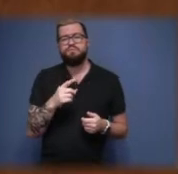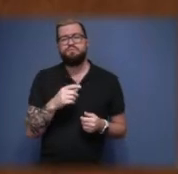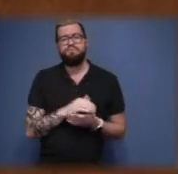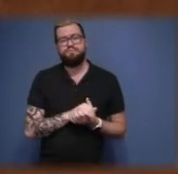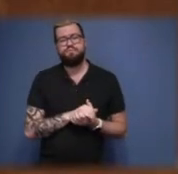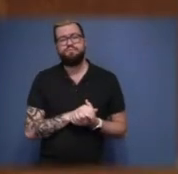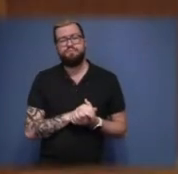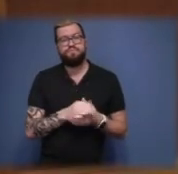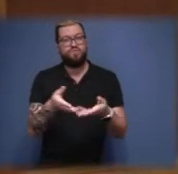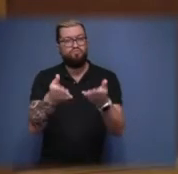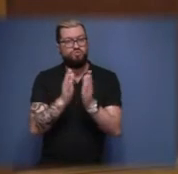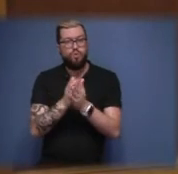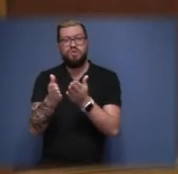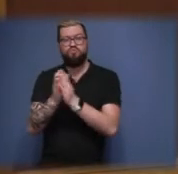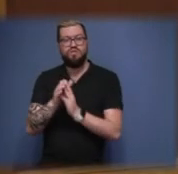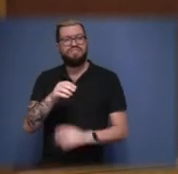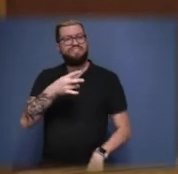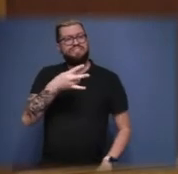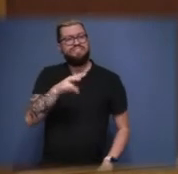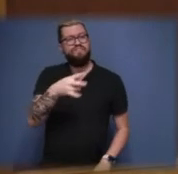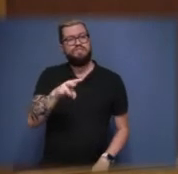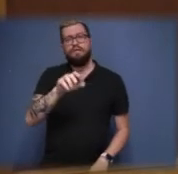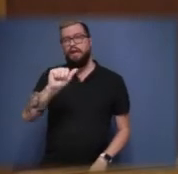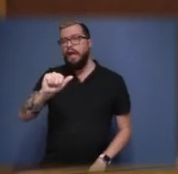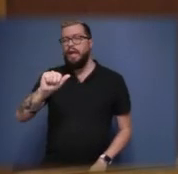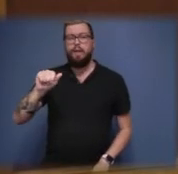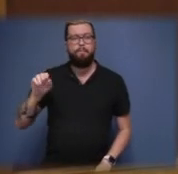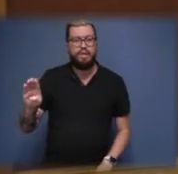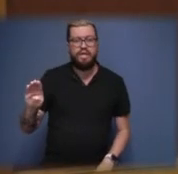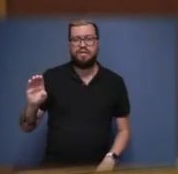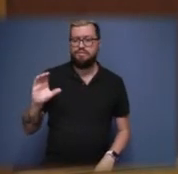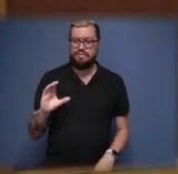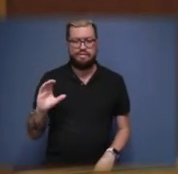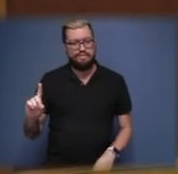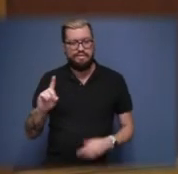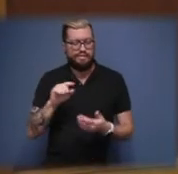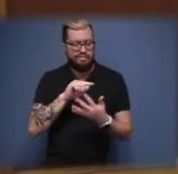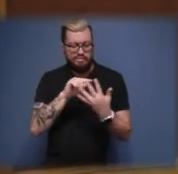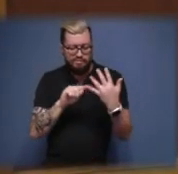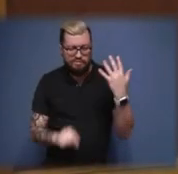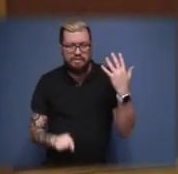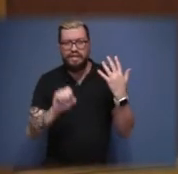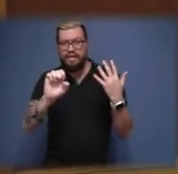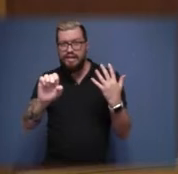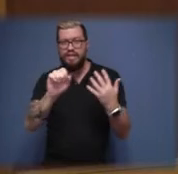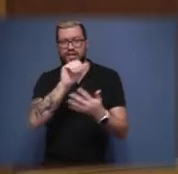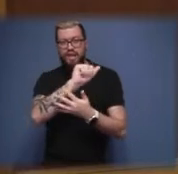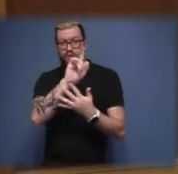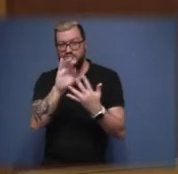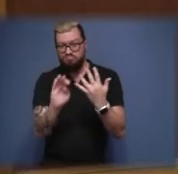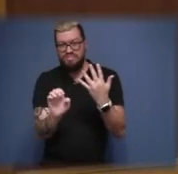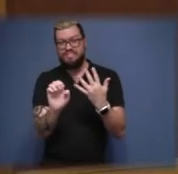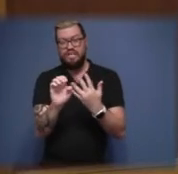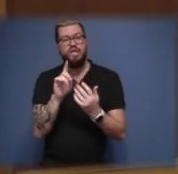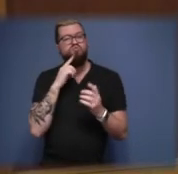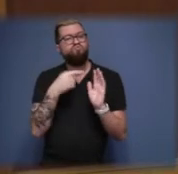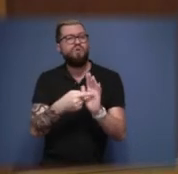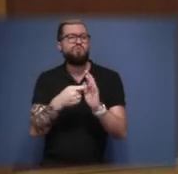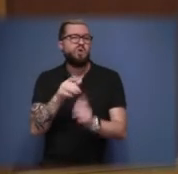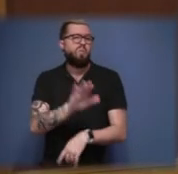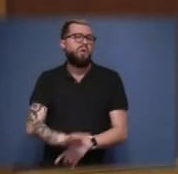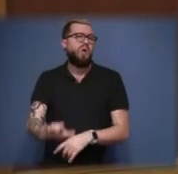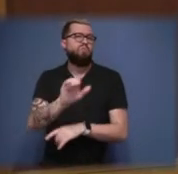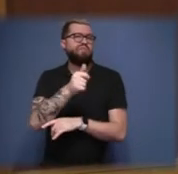these requests 17 A, B, C, D, and E represent about